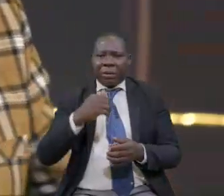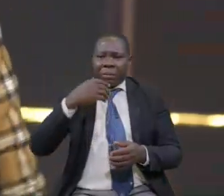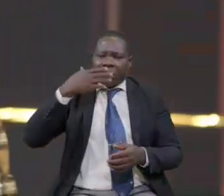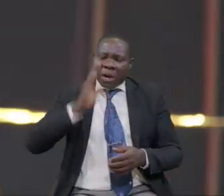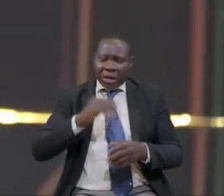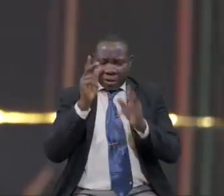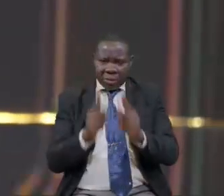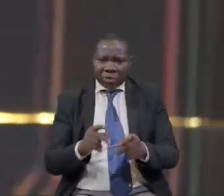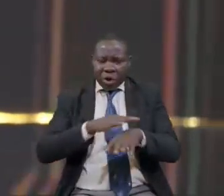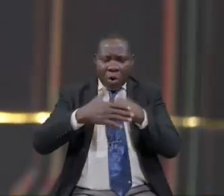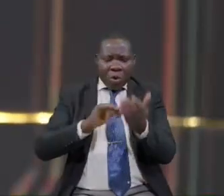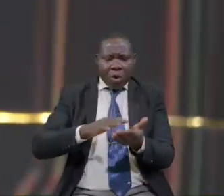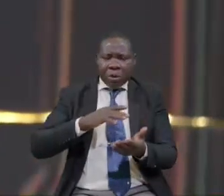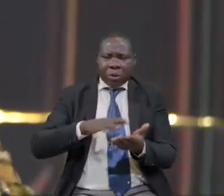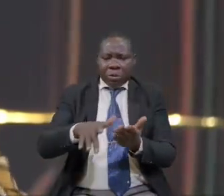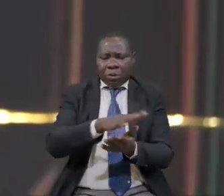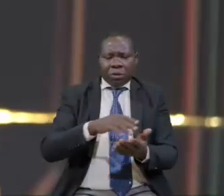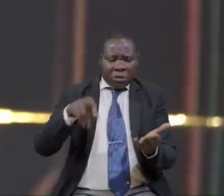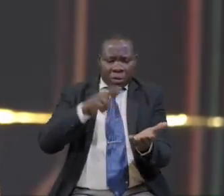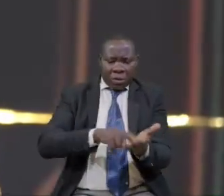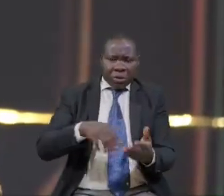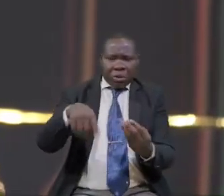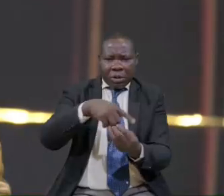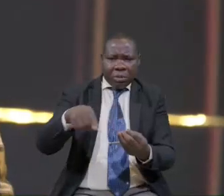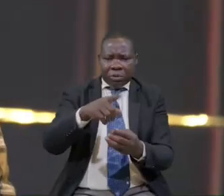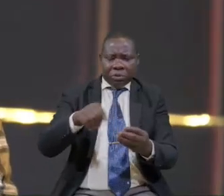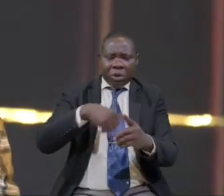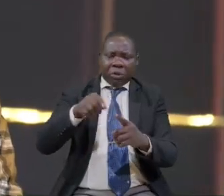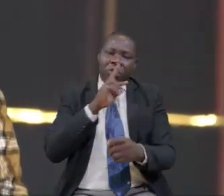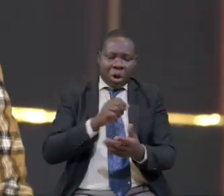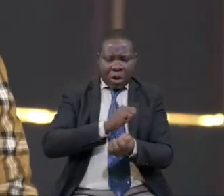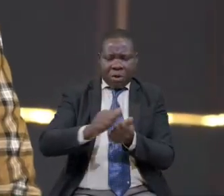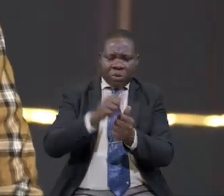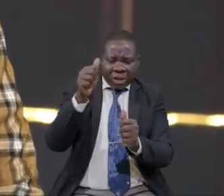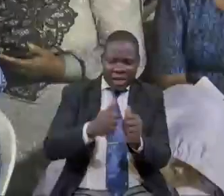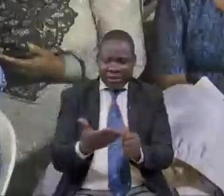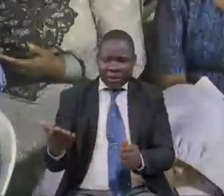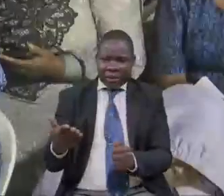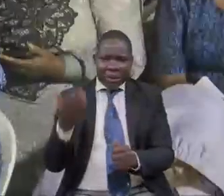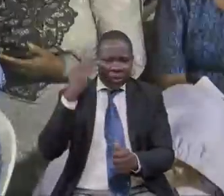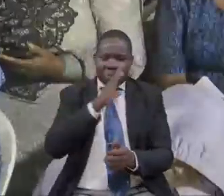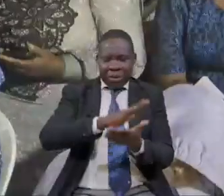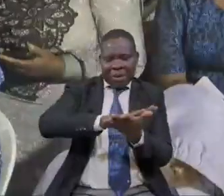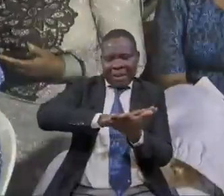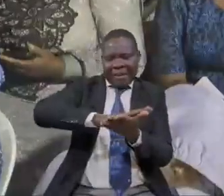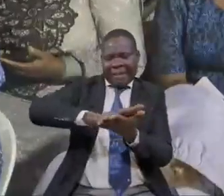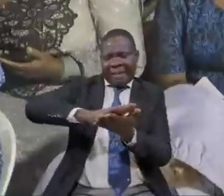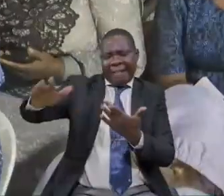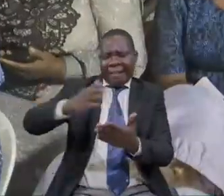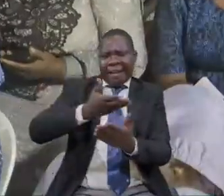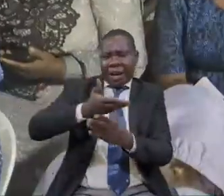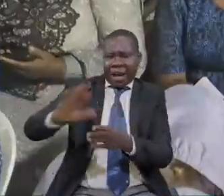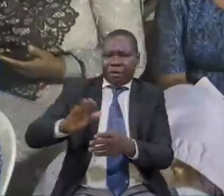records about you, when you are washed, everything will be cleared away. You see, you are